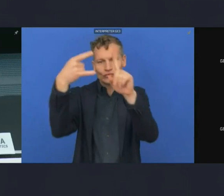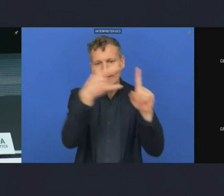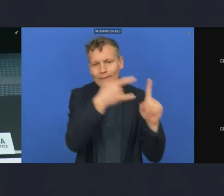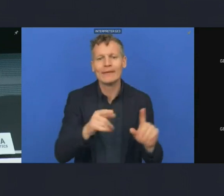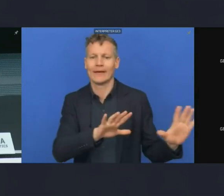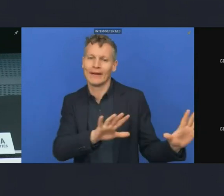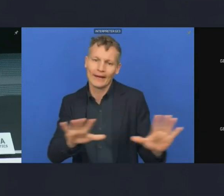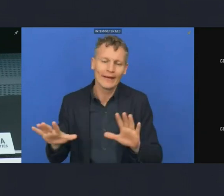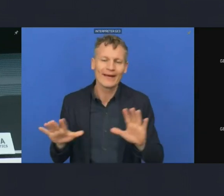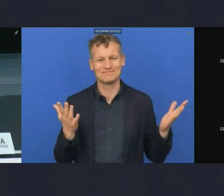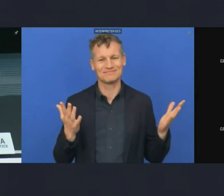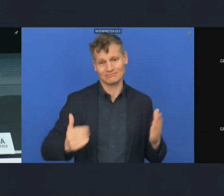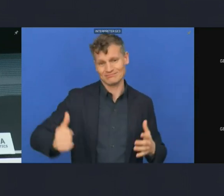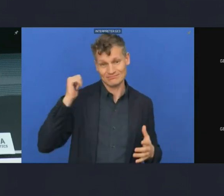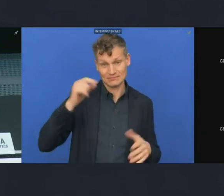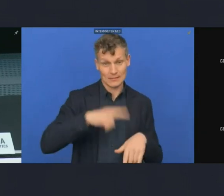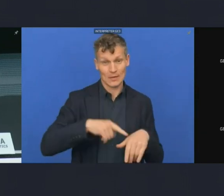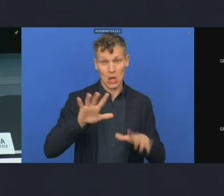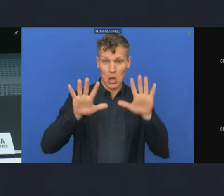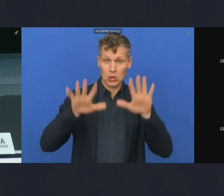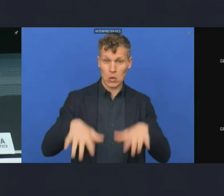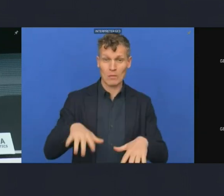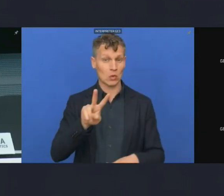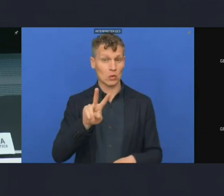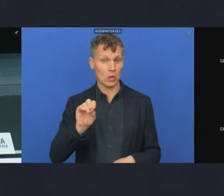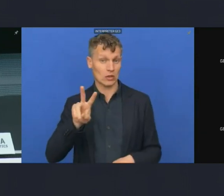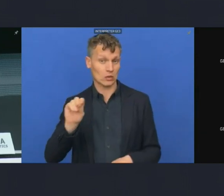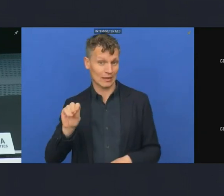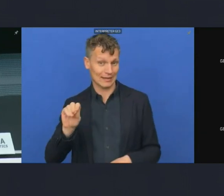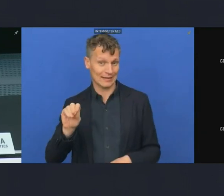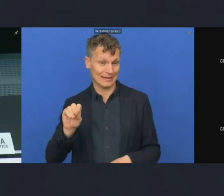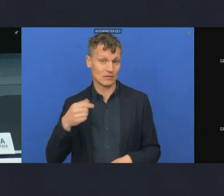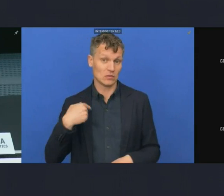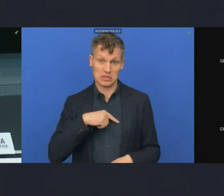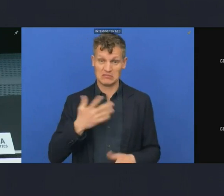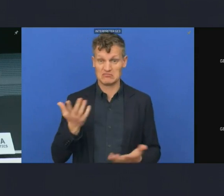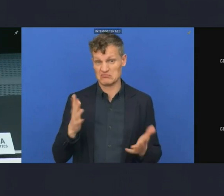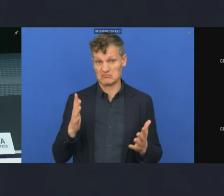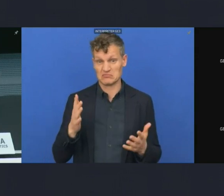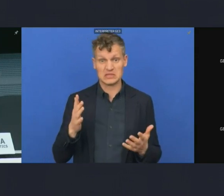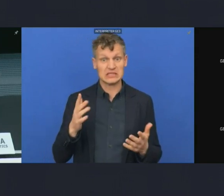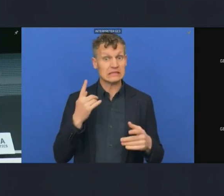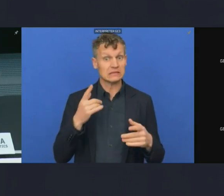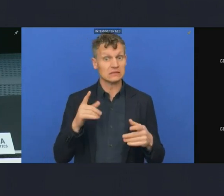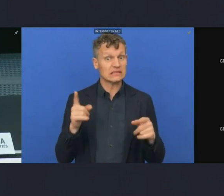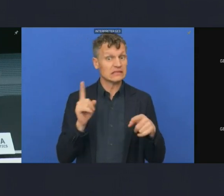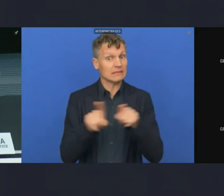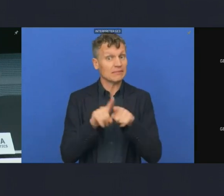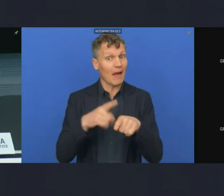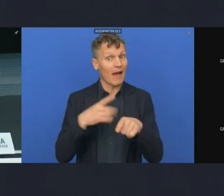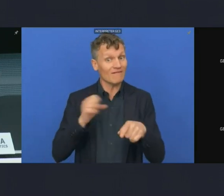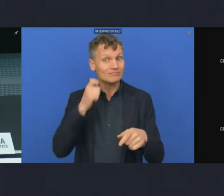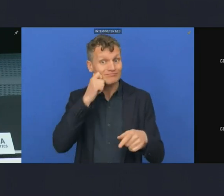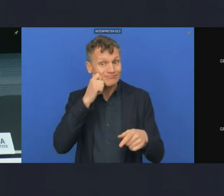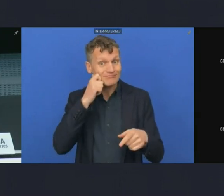and we did a physical gathering of 250 people who came from the volunteers, and we had